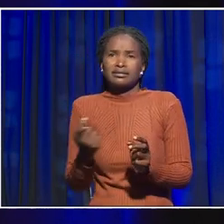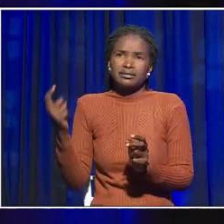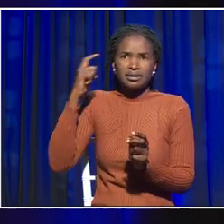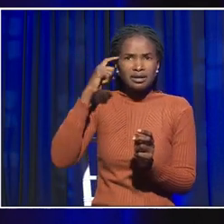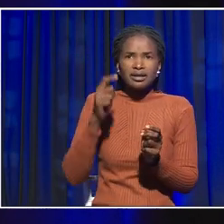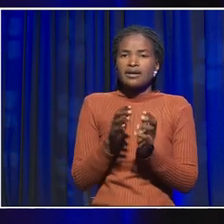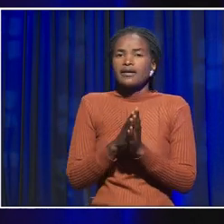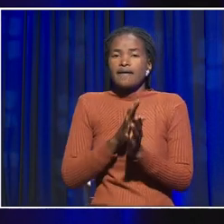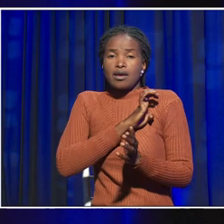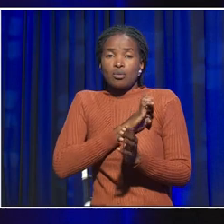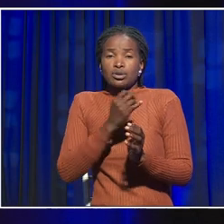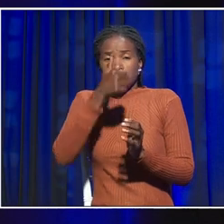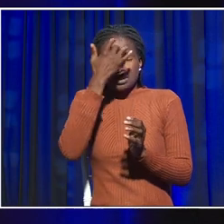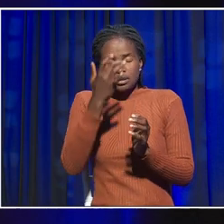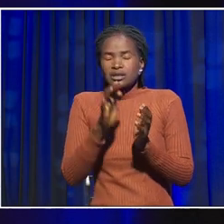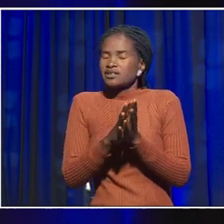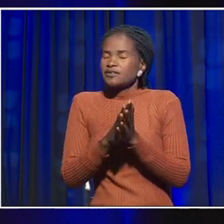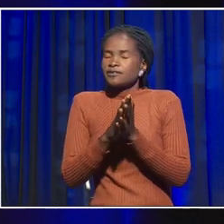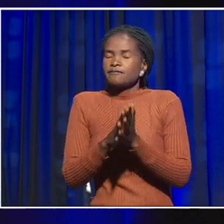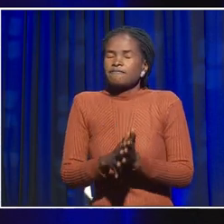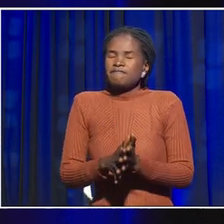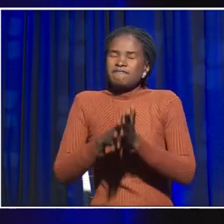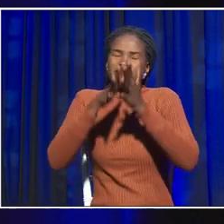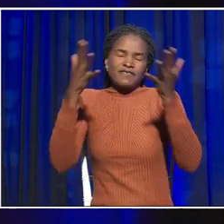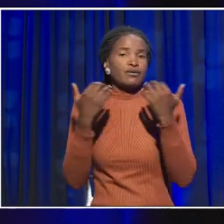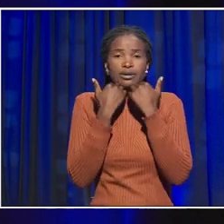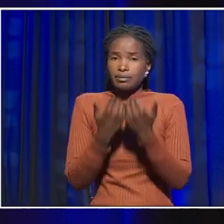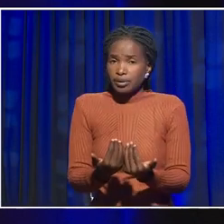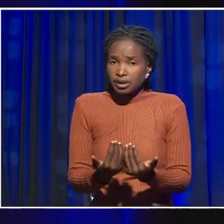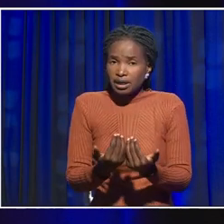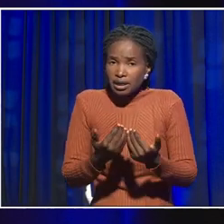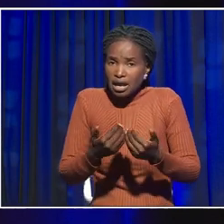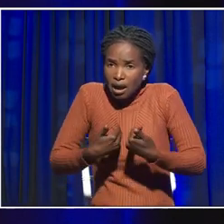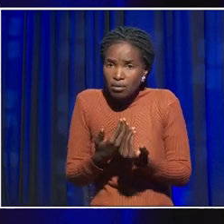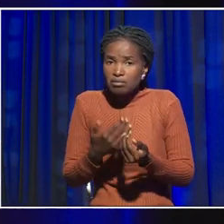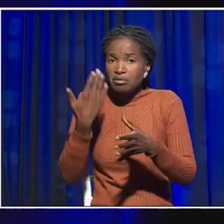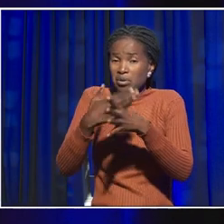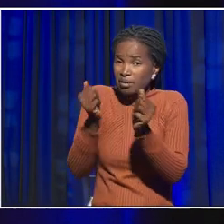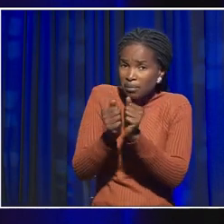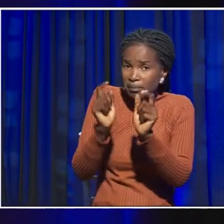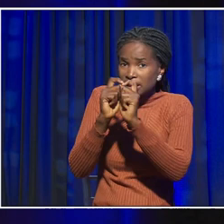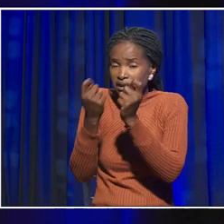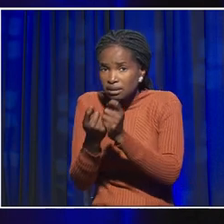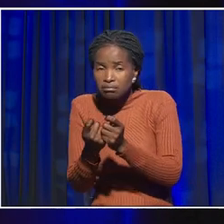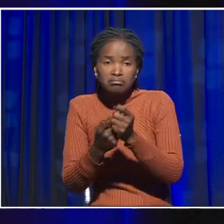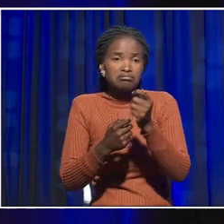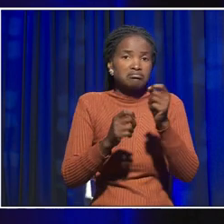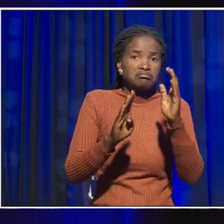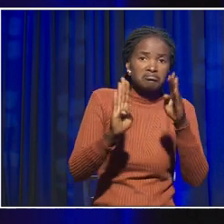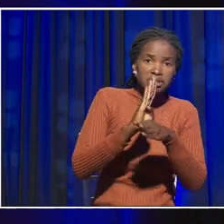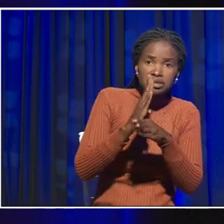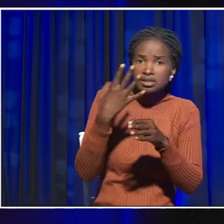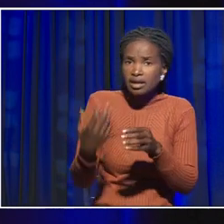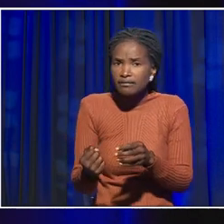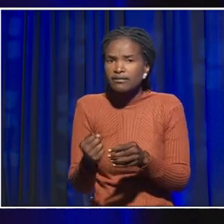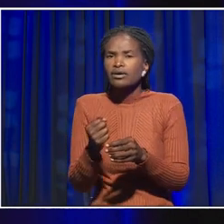very, very important. It is to be able, in your teams, when you build your businesses and so forth, to be able